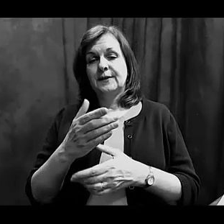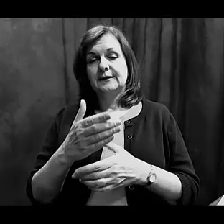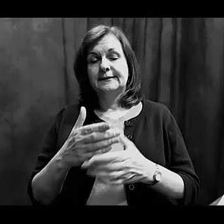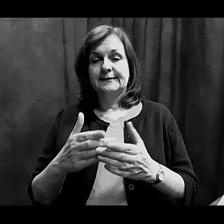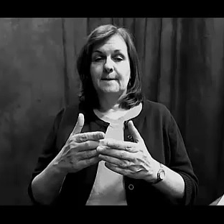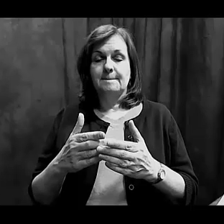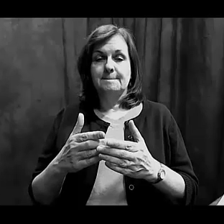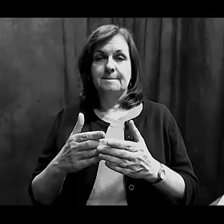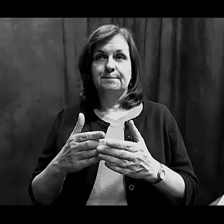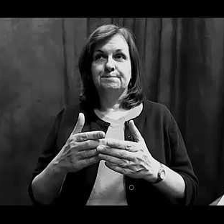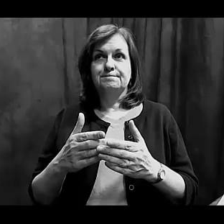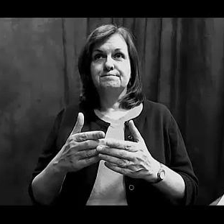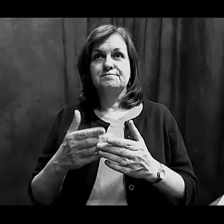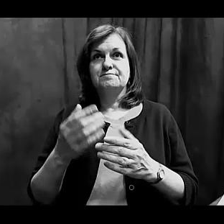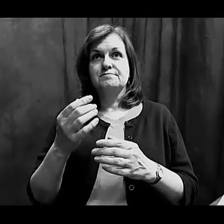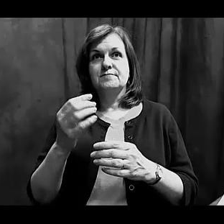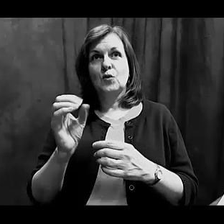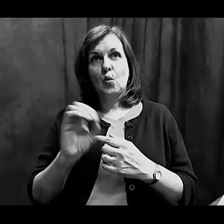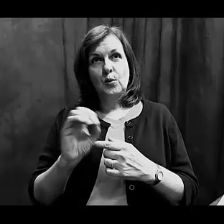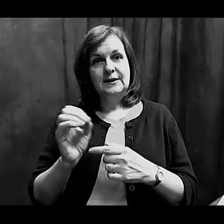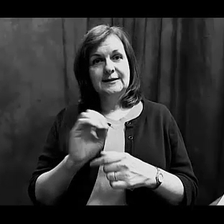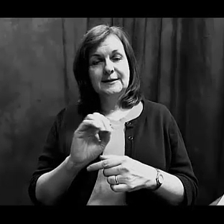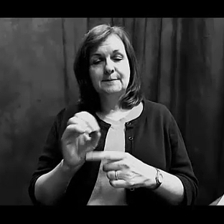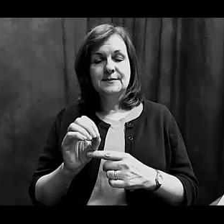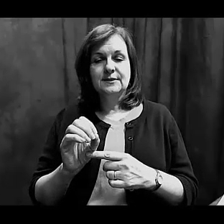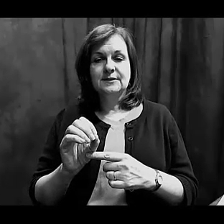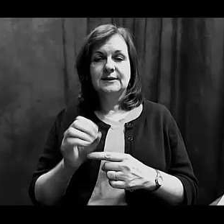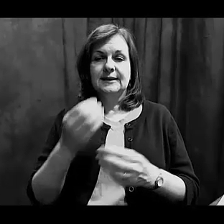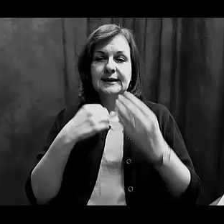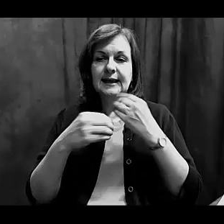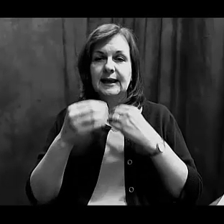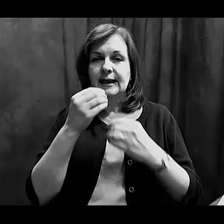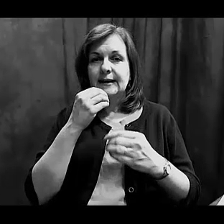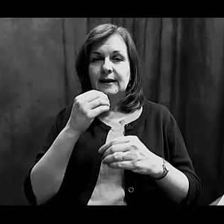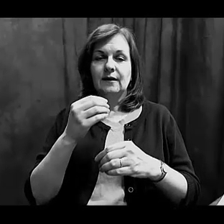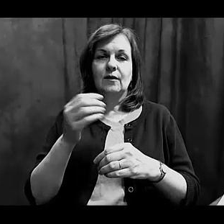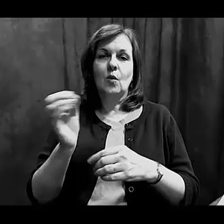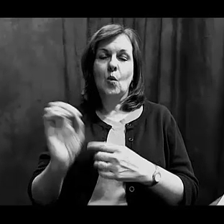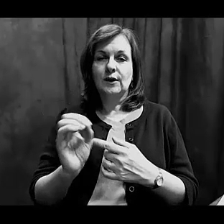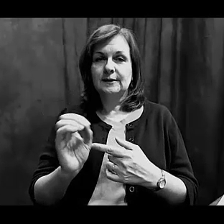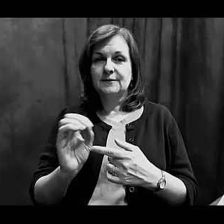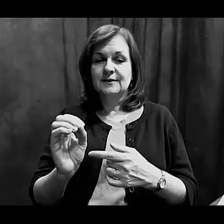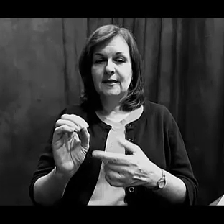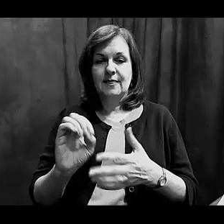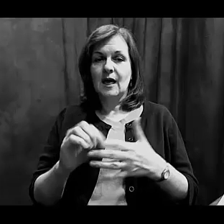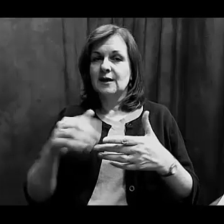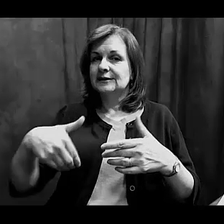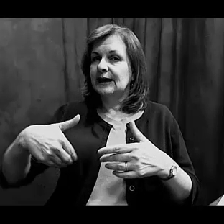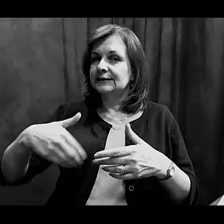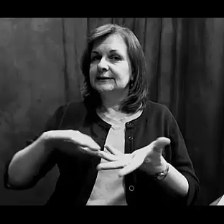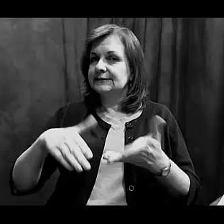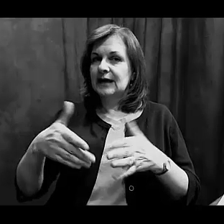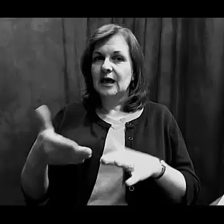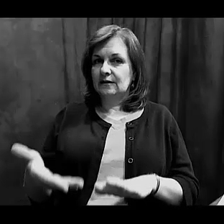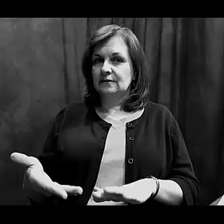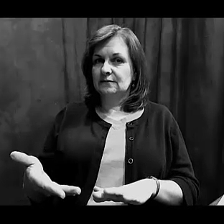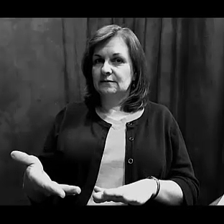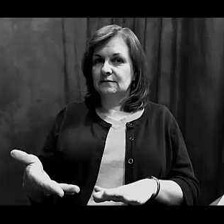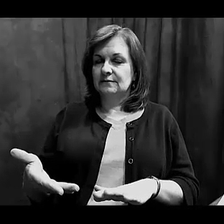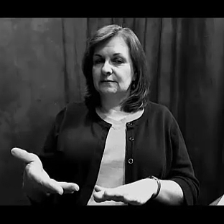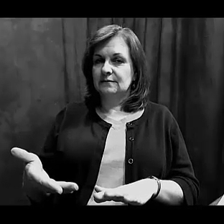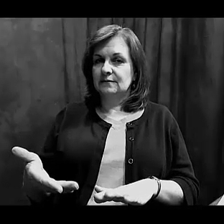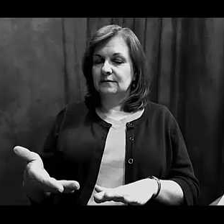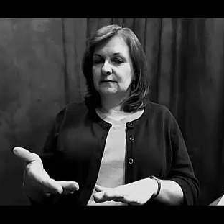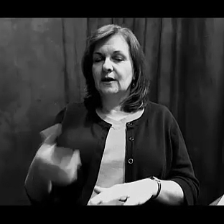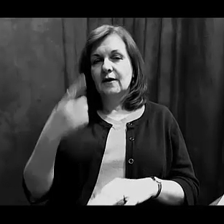look at the idea of these detritivores potentially working on organisms that